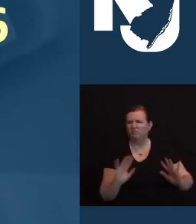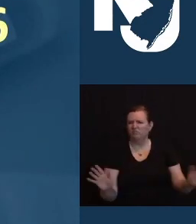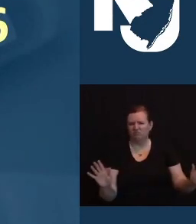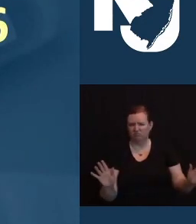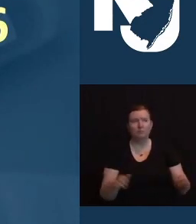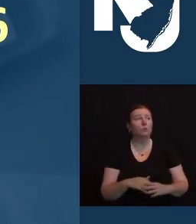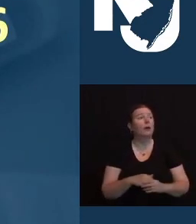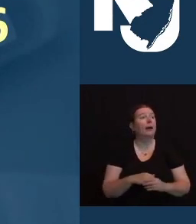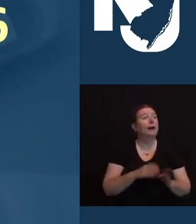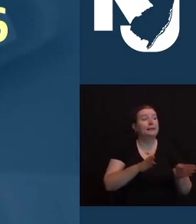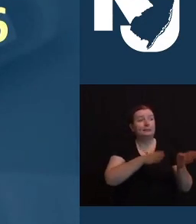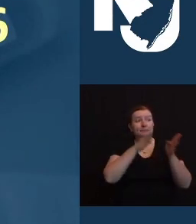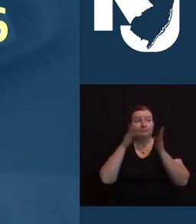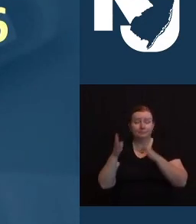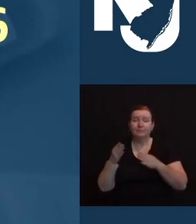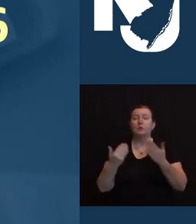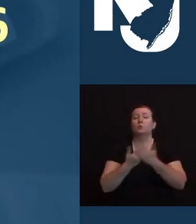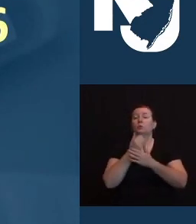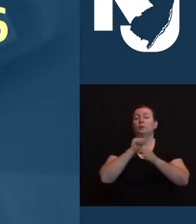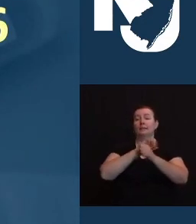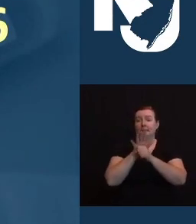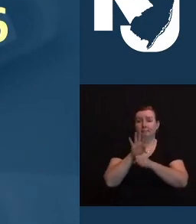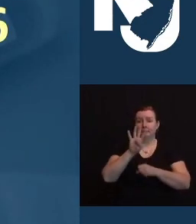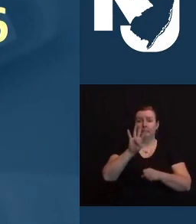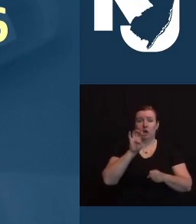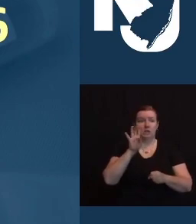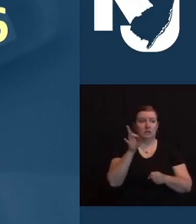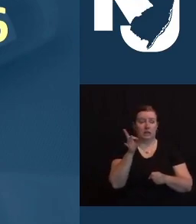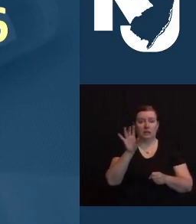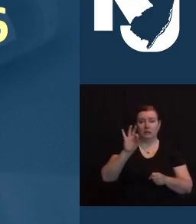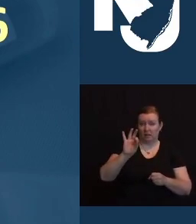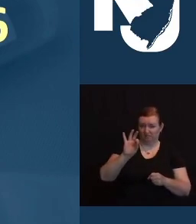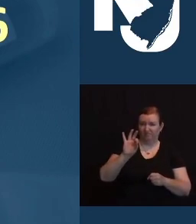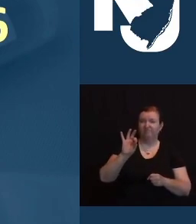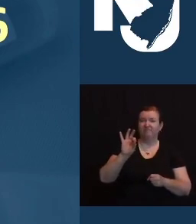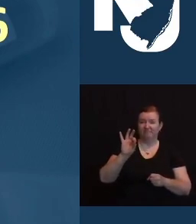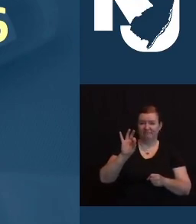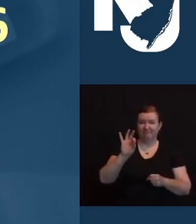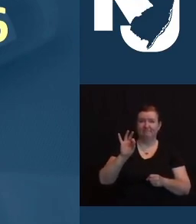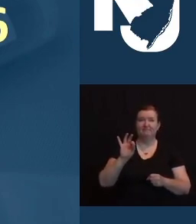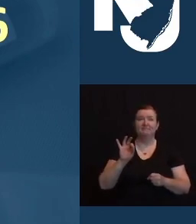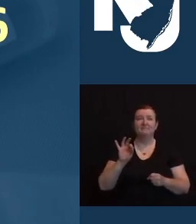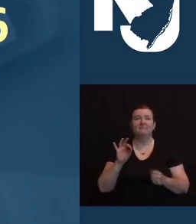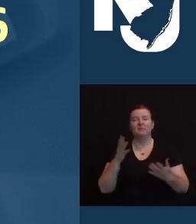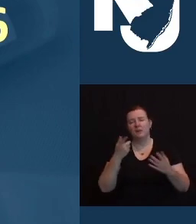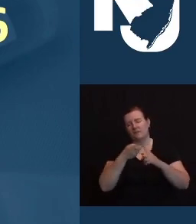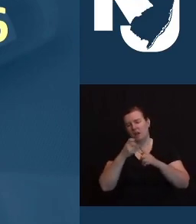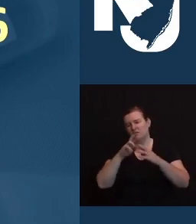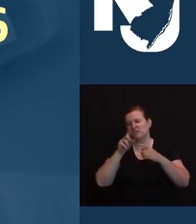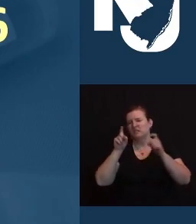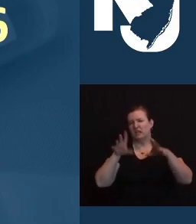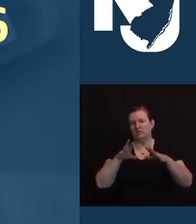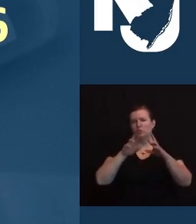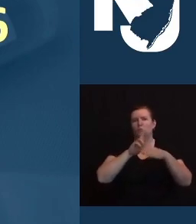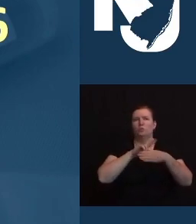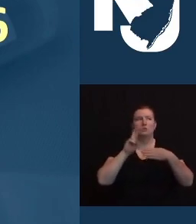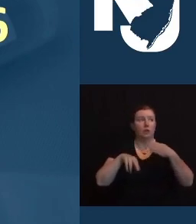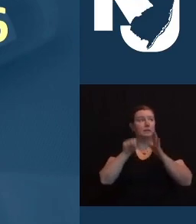additional 489 new positive coronavirus test results, bringing the statewide cumulative total to